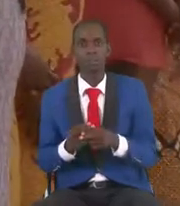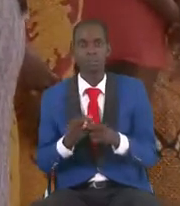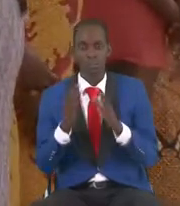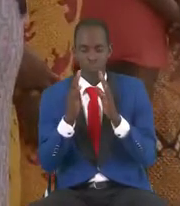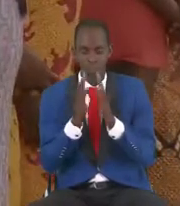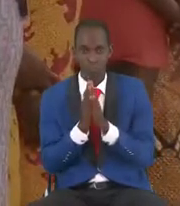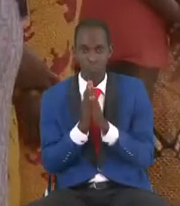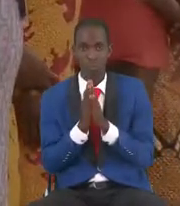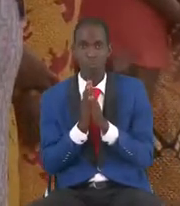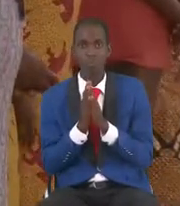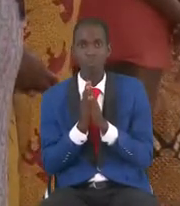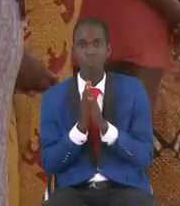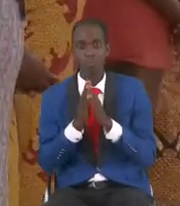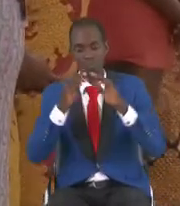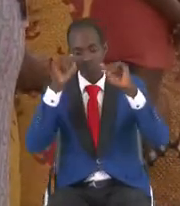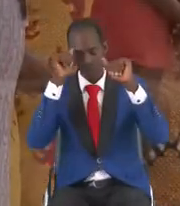eyes for prayer. Father,